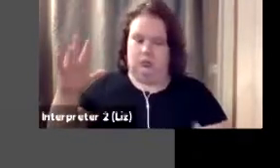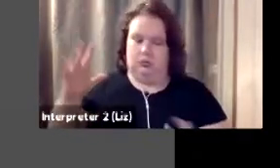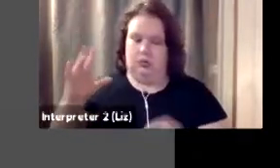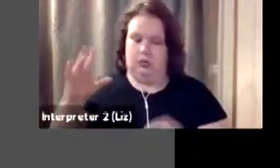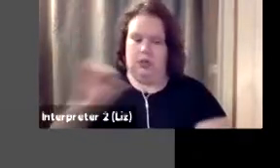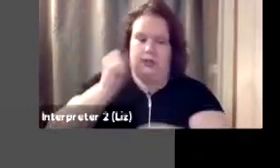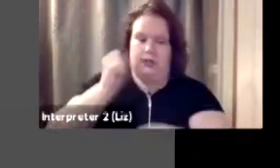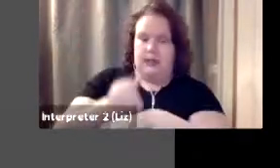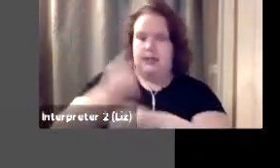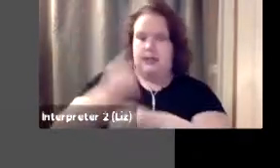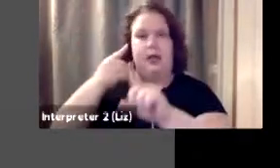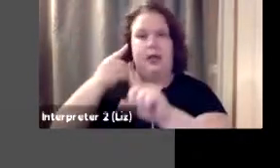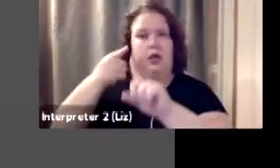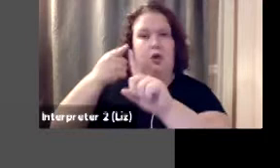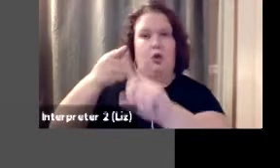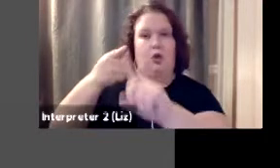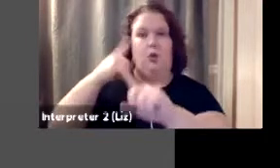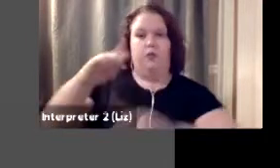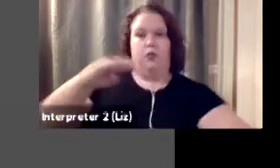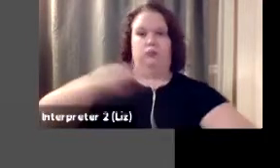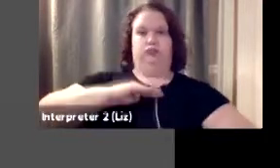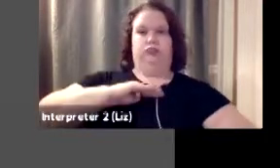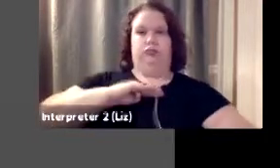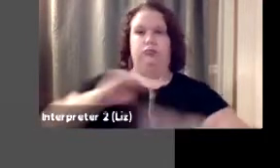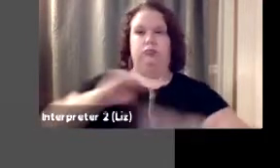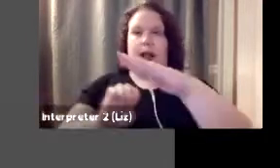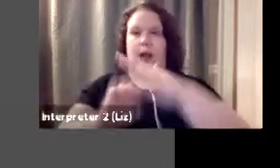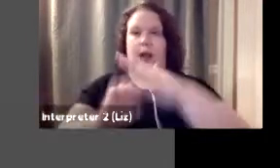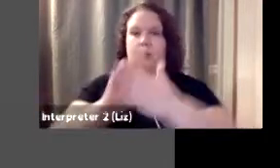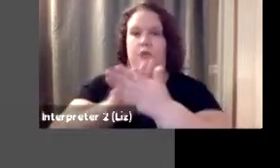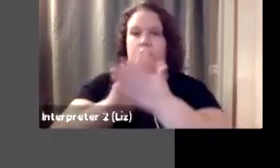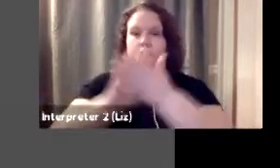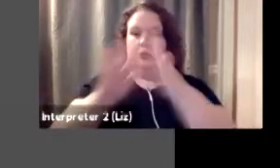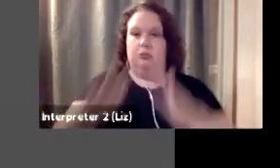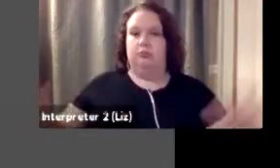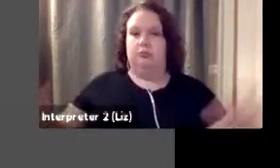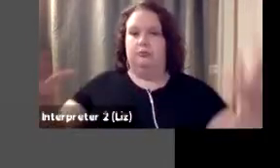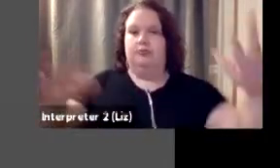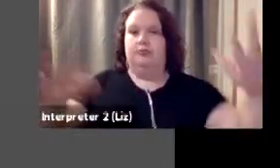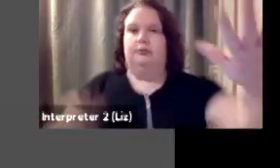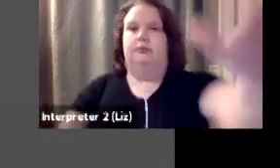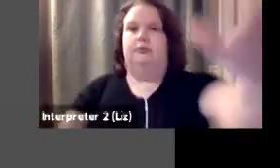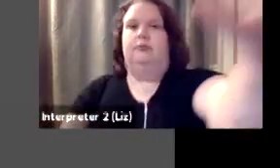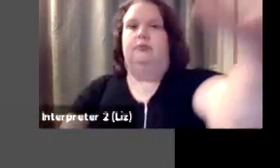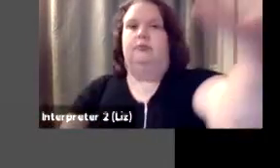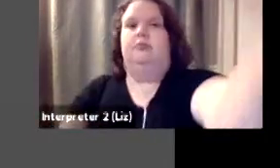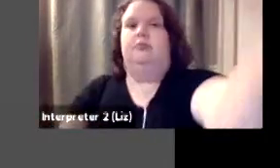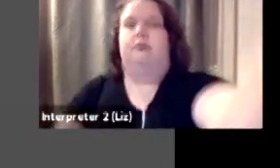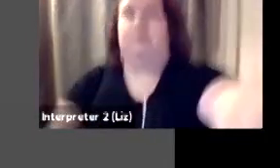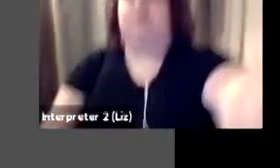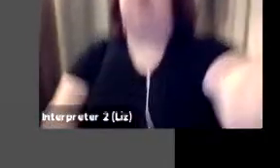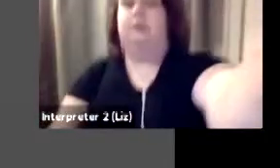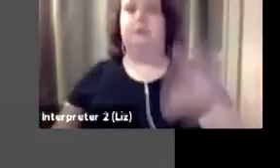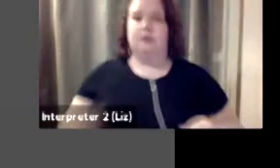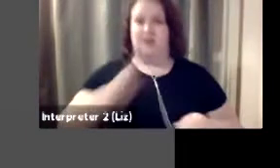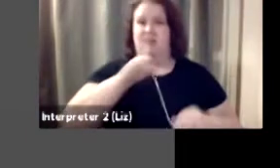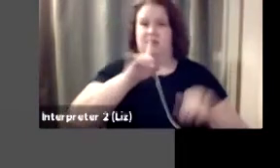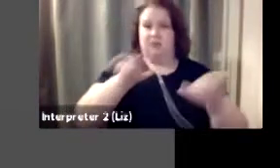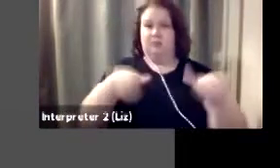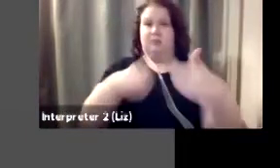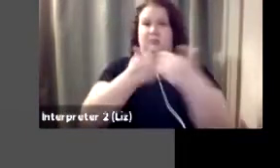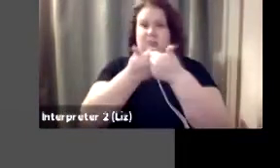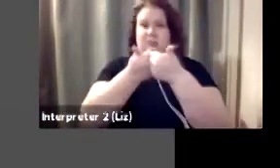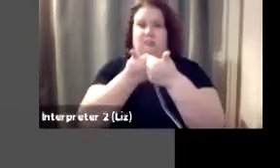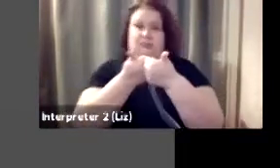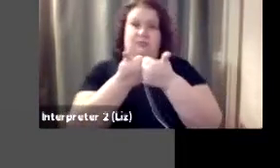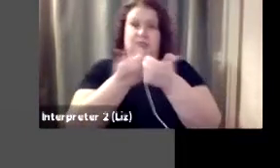needs across the district. And you'll see that it is a large challenge. And so we want to make sure that we're headed in the right direction as we move forward.